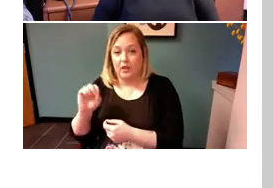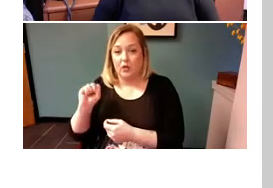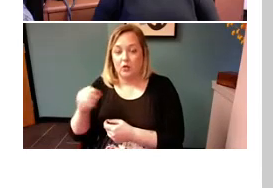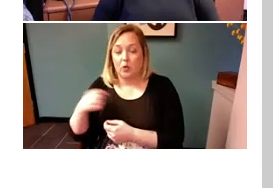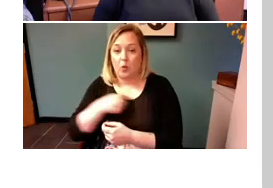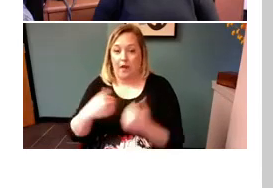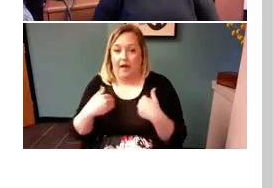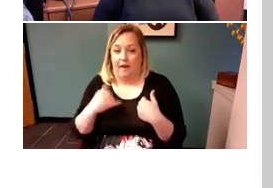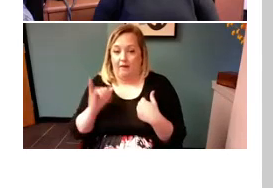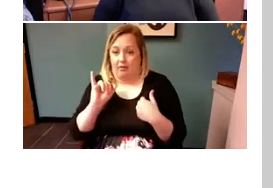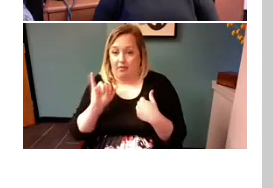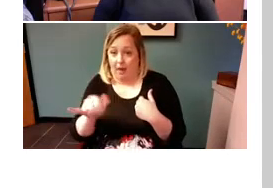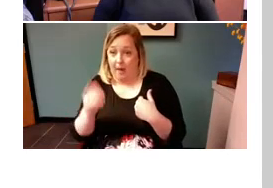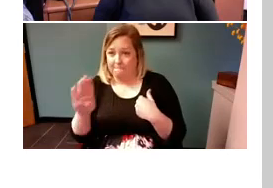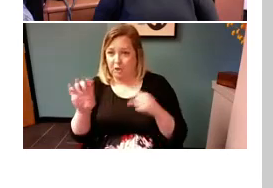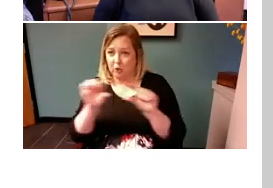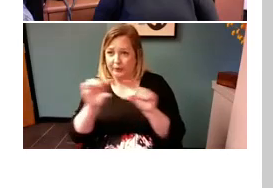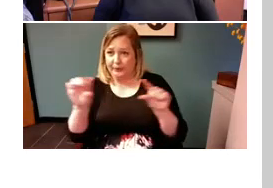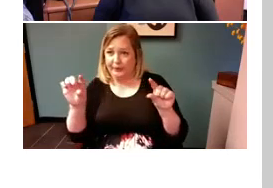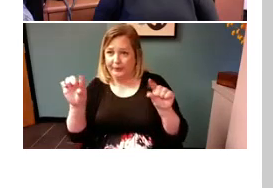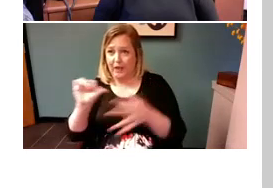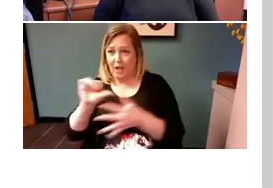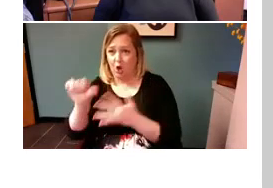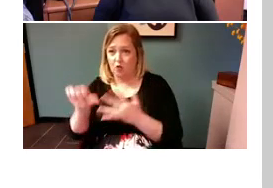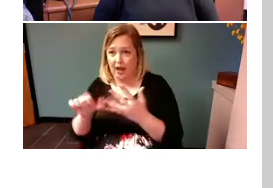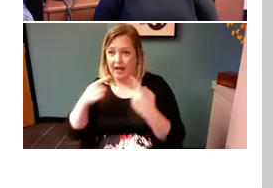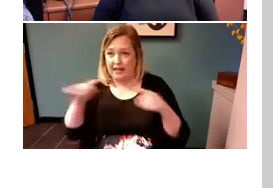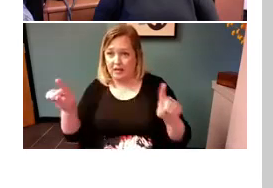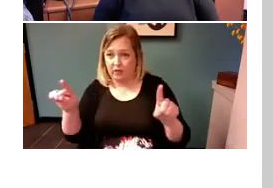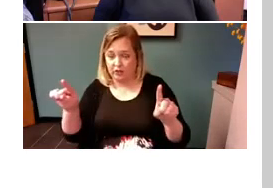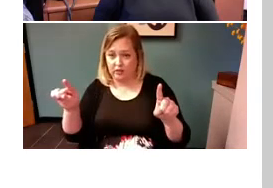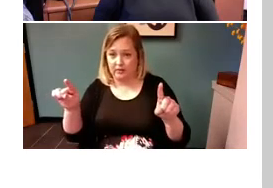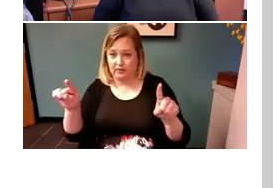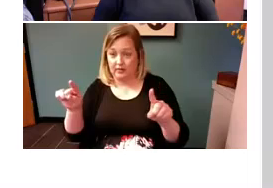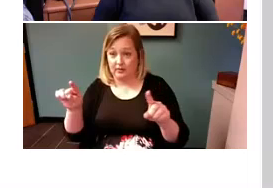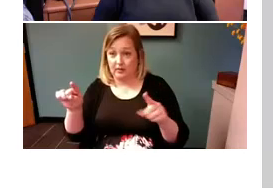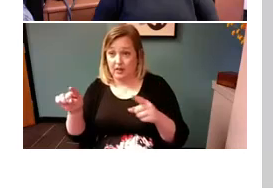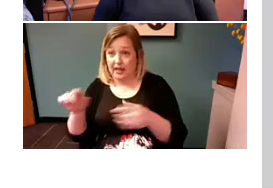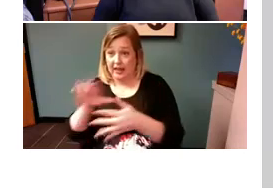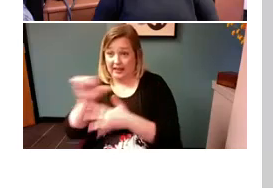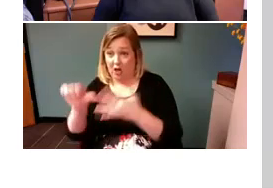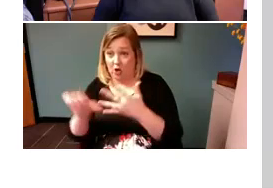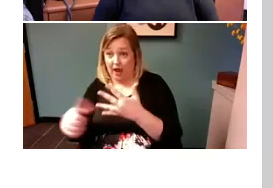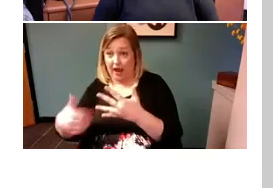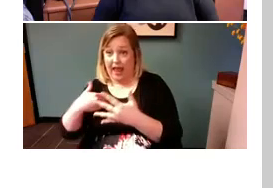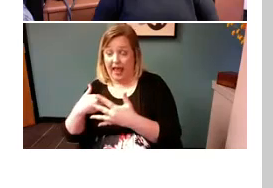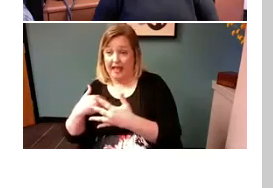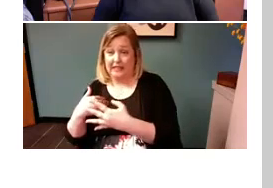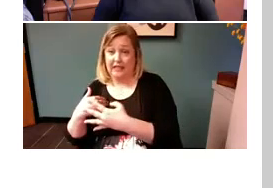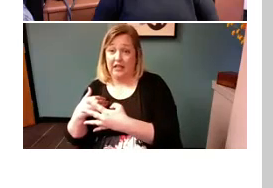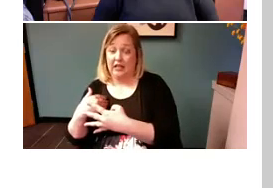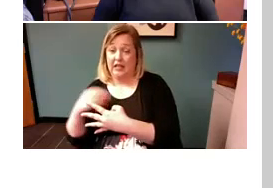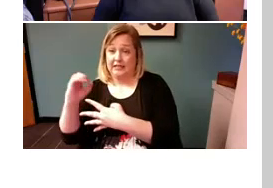array declaration. We have int arr4 0, 1, 2, 3. Is this a local